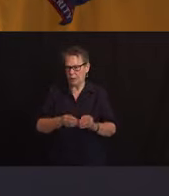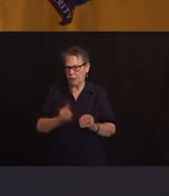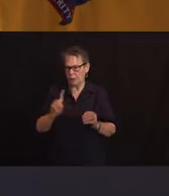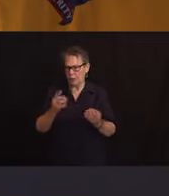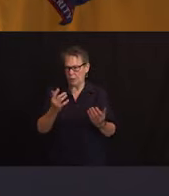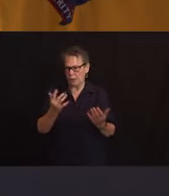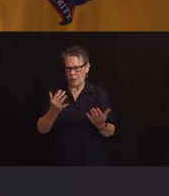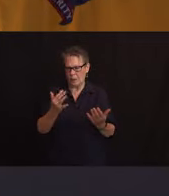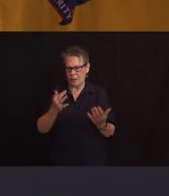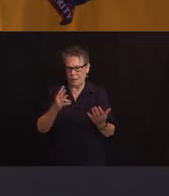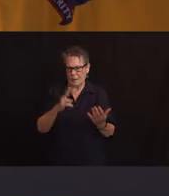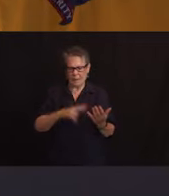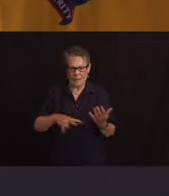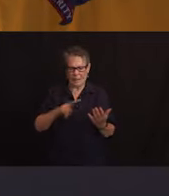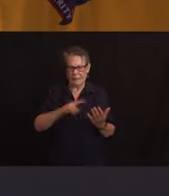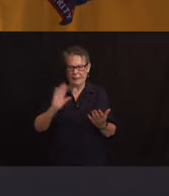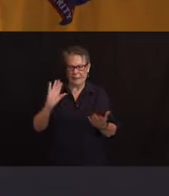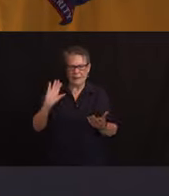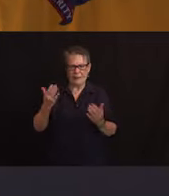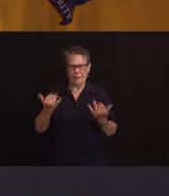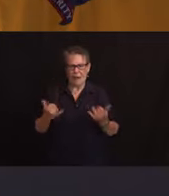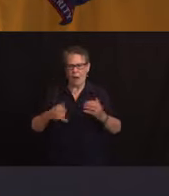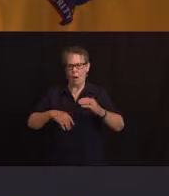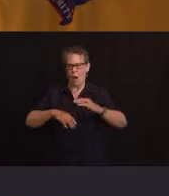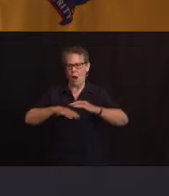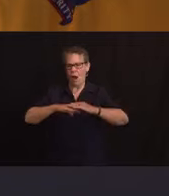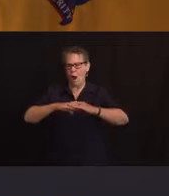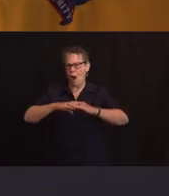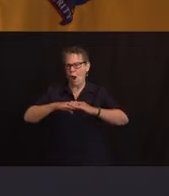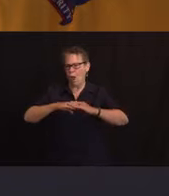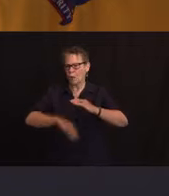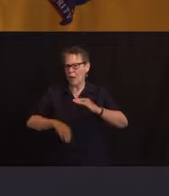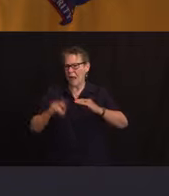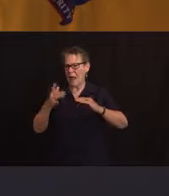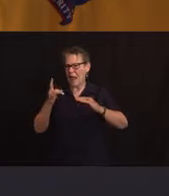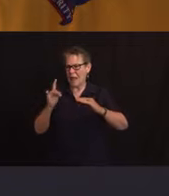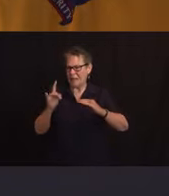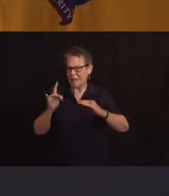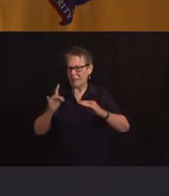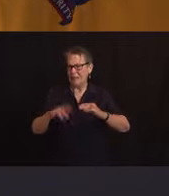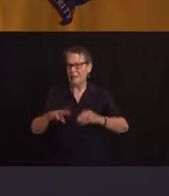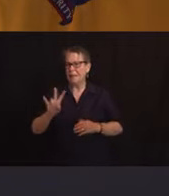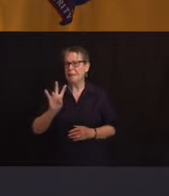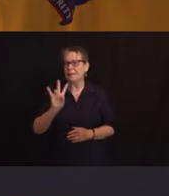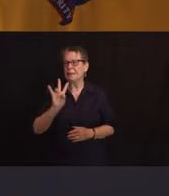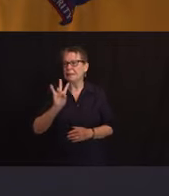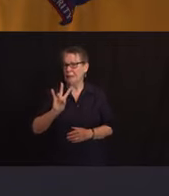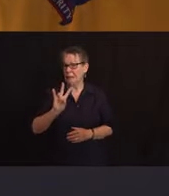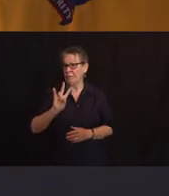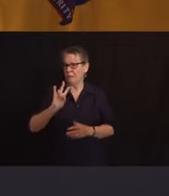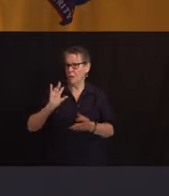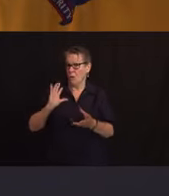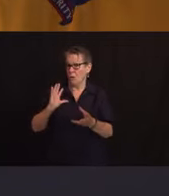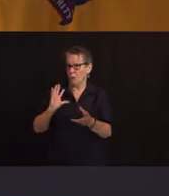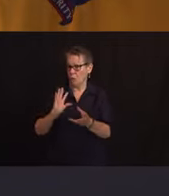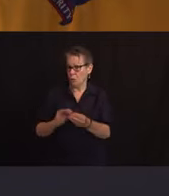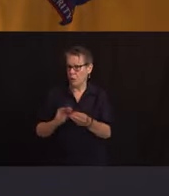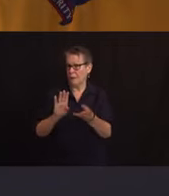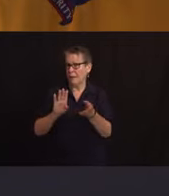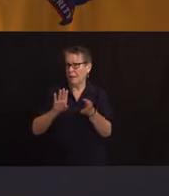now under the age of 18, 7 losses of life out of the